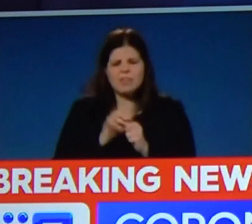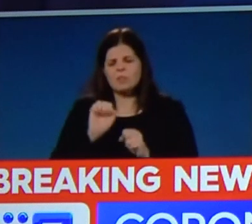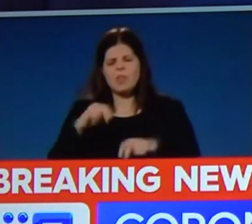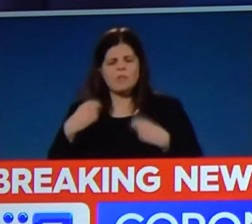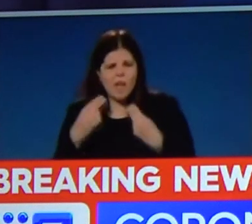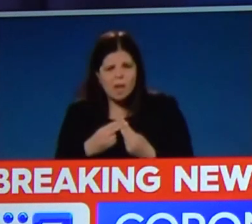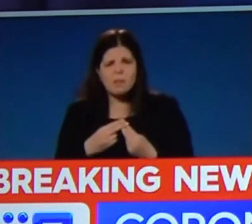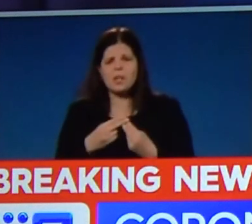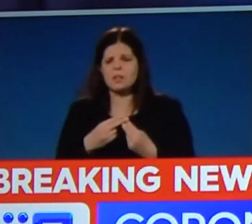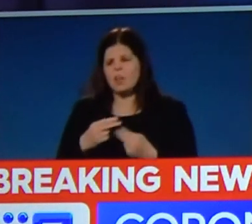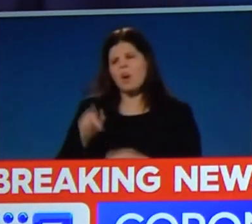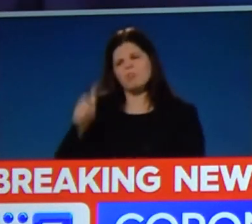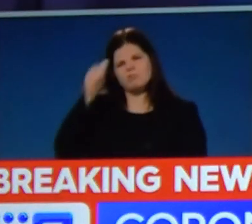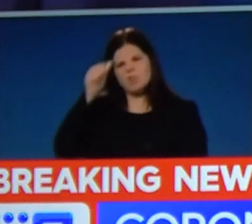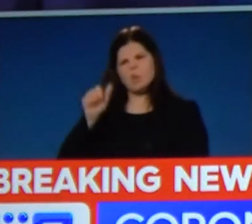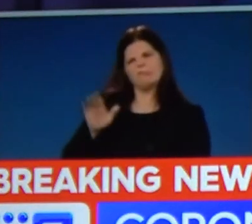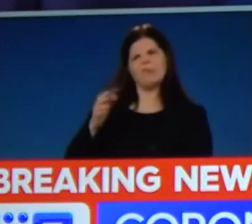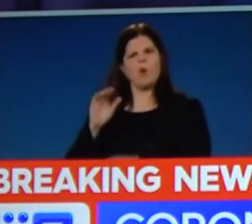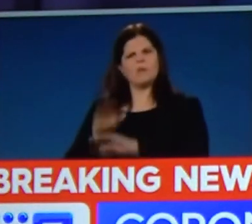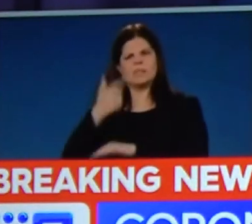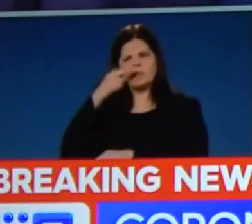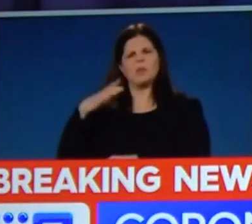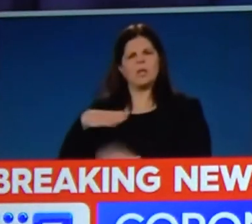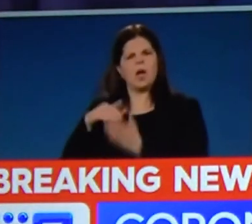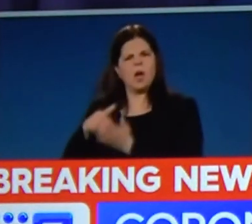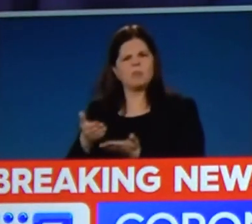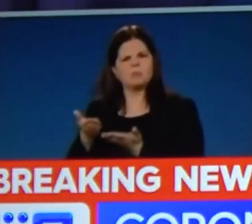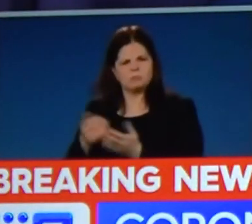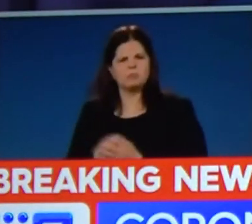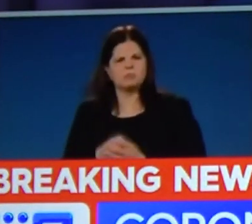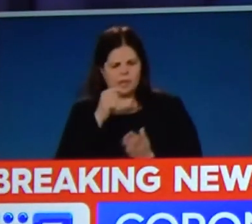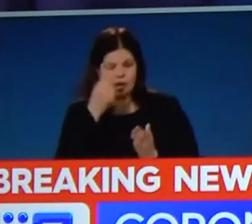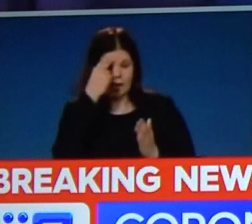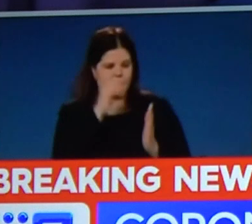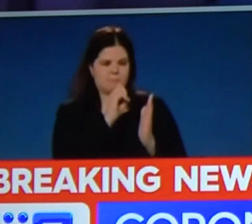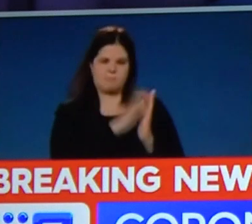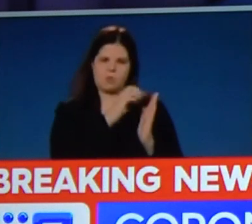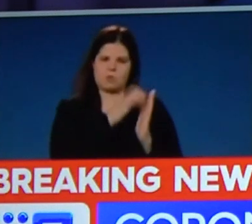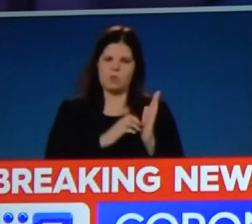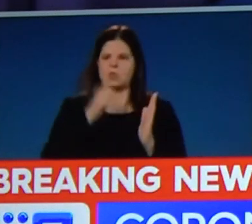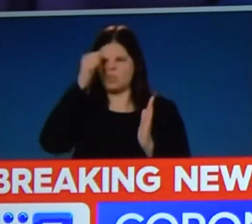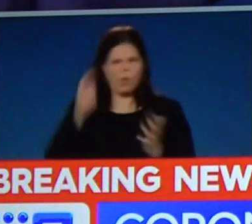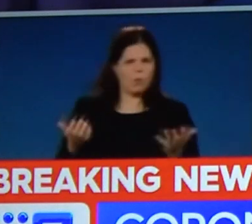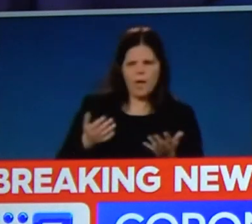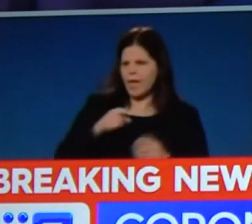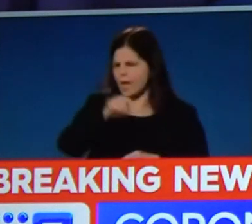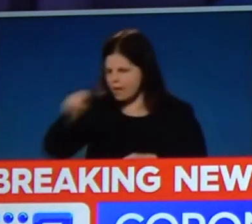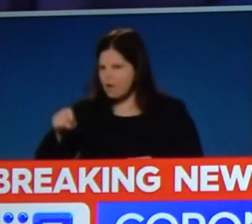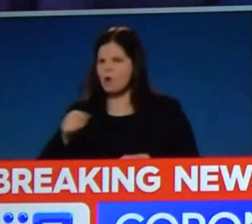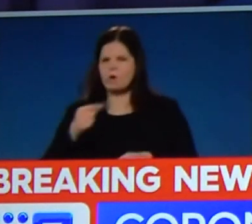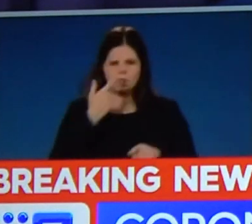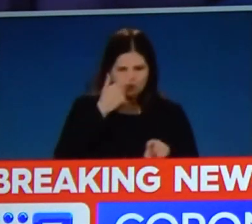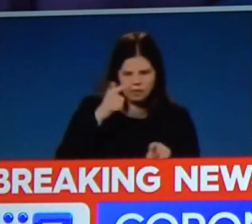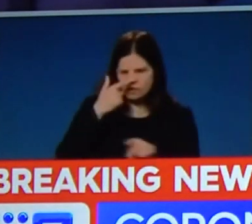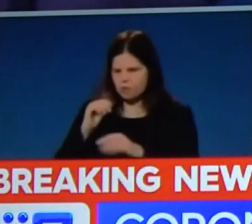those who are in that situation would be able to register, and that also gives us an ability to know where people are. What this means